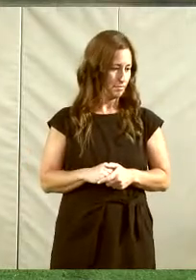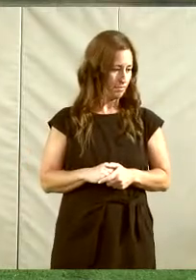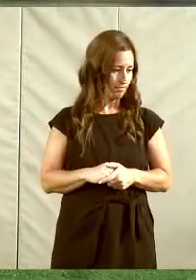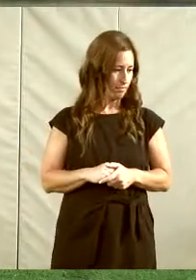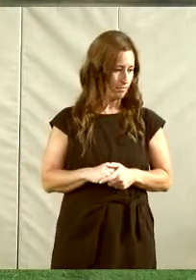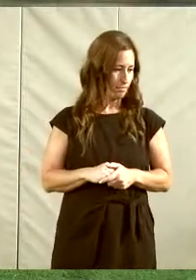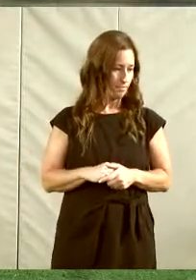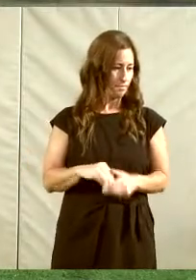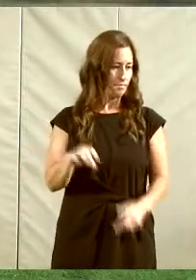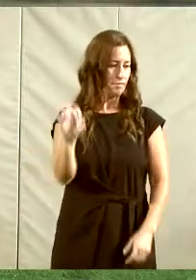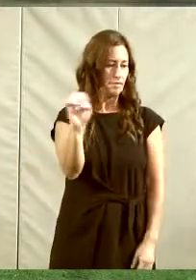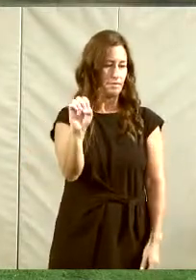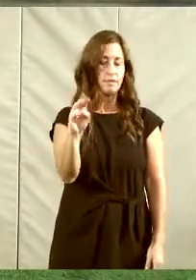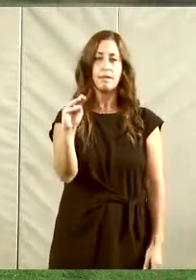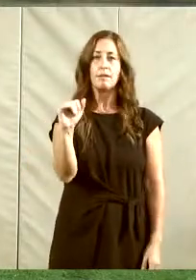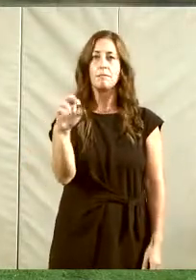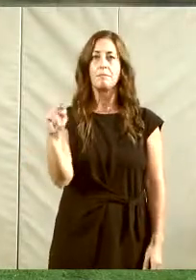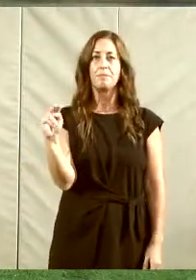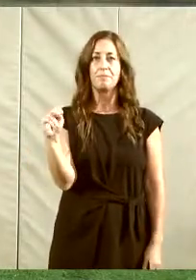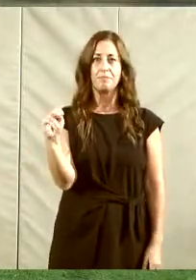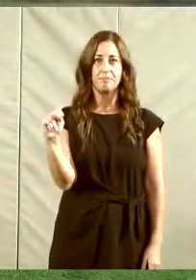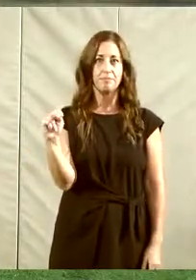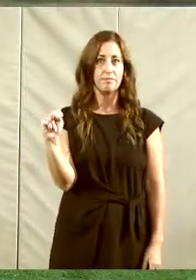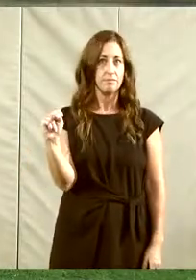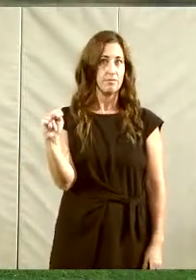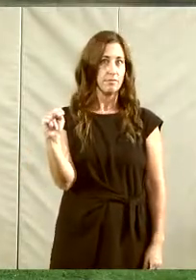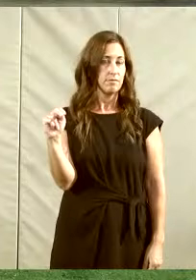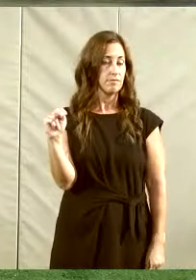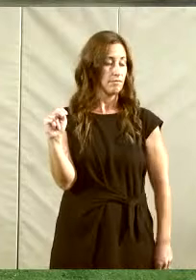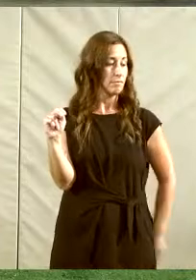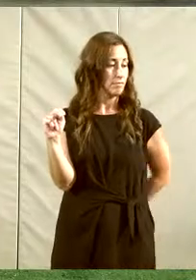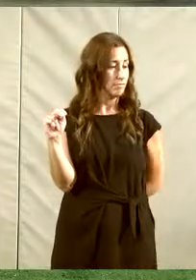Elizabeth Ruby Mann.